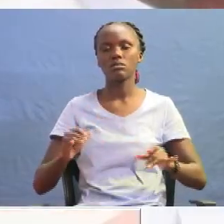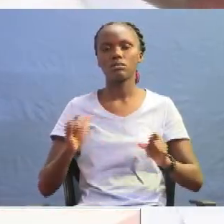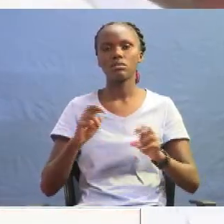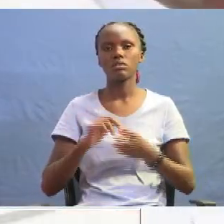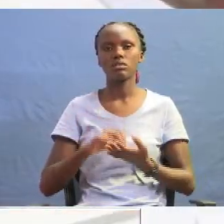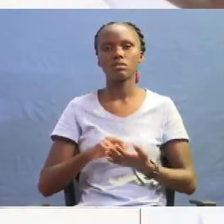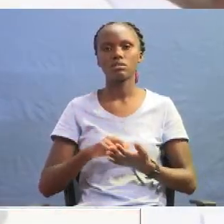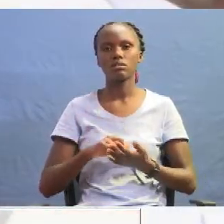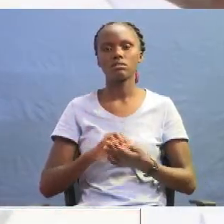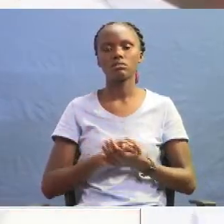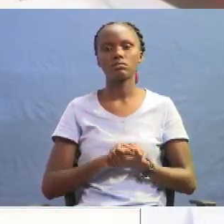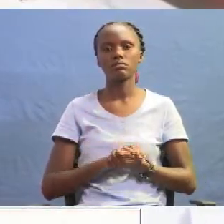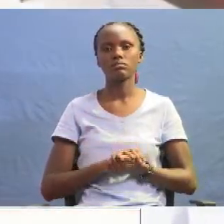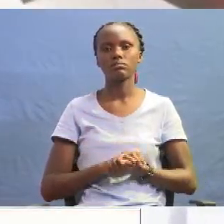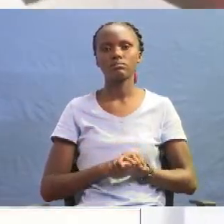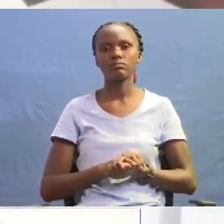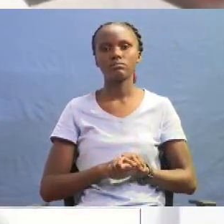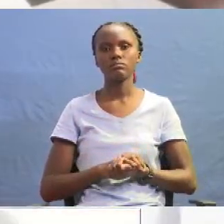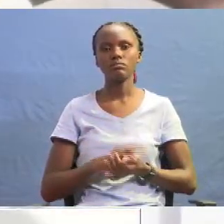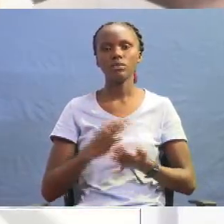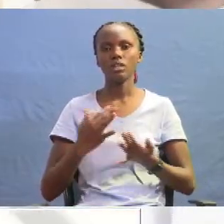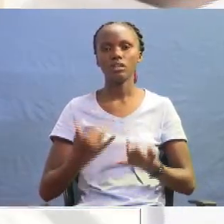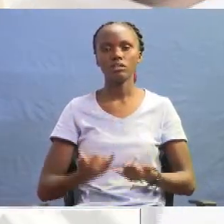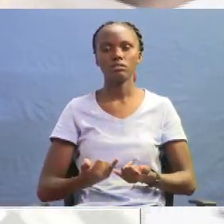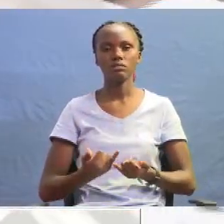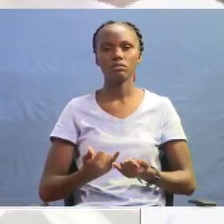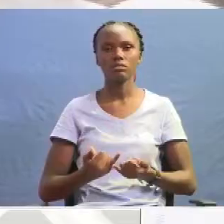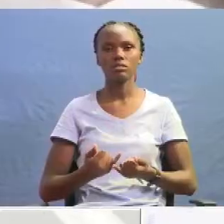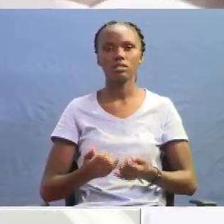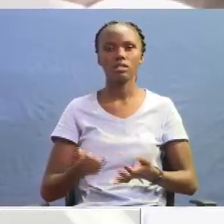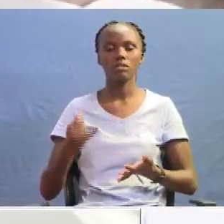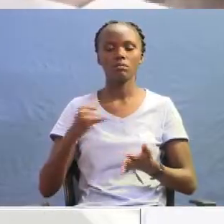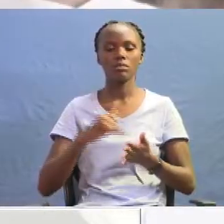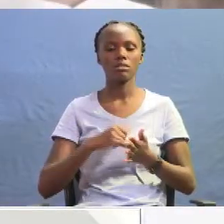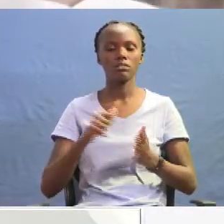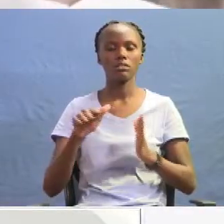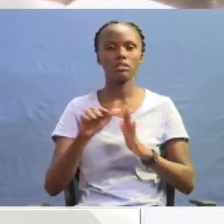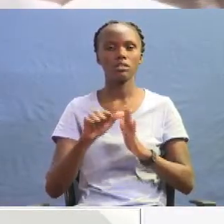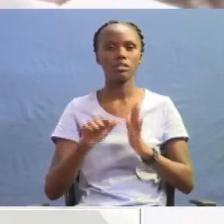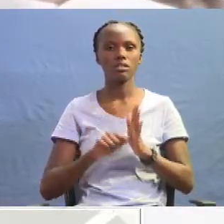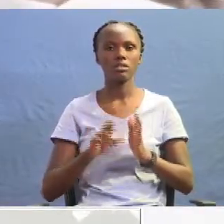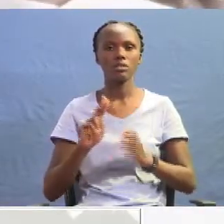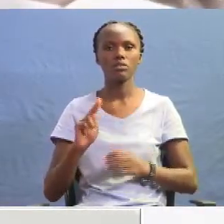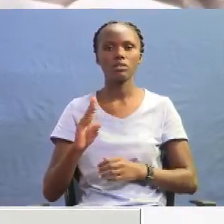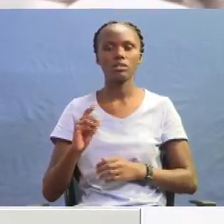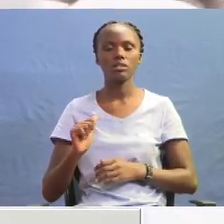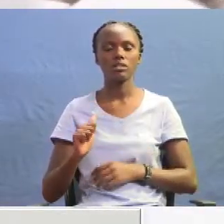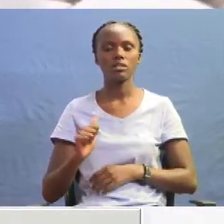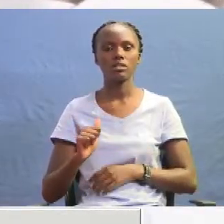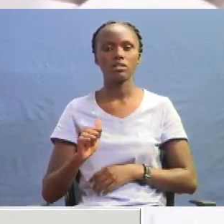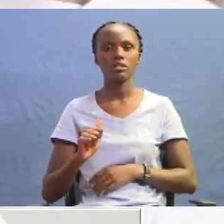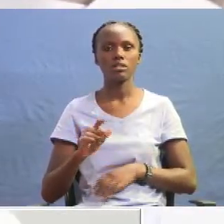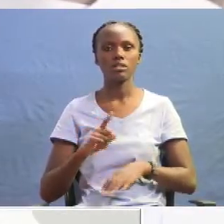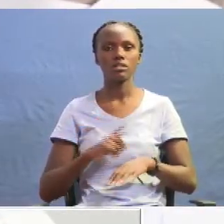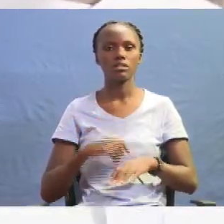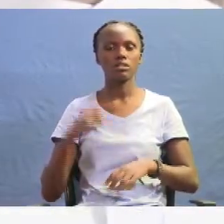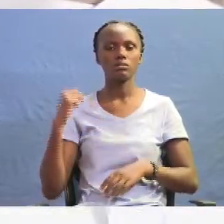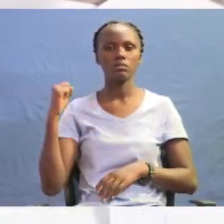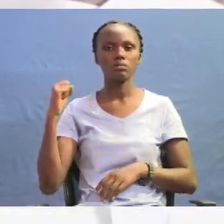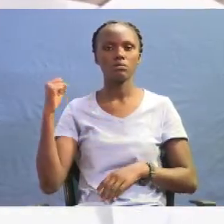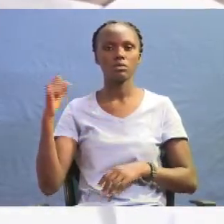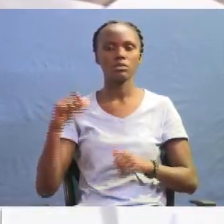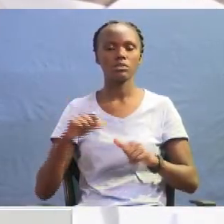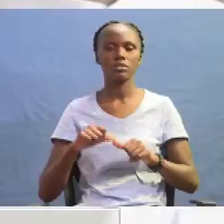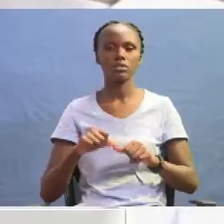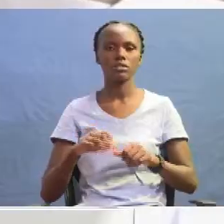Underway, and this was part of the agenda of UDA during the campaigns of the